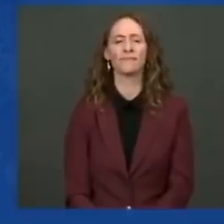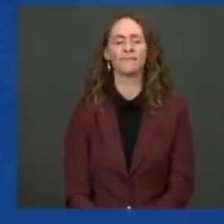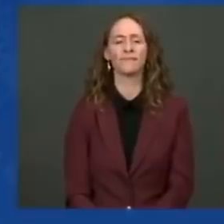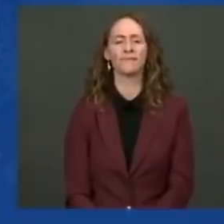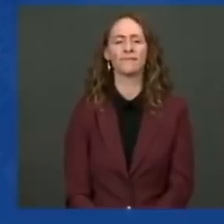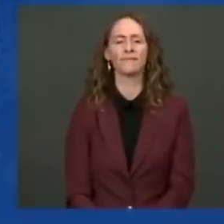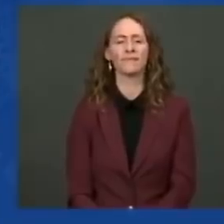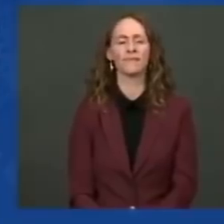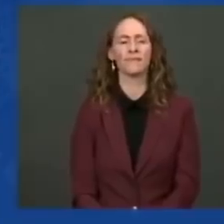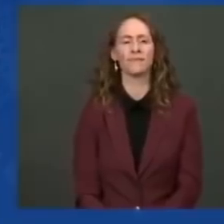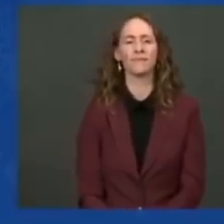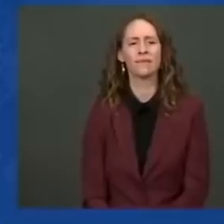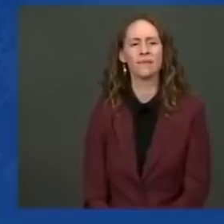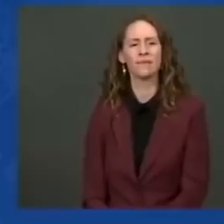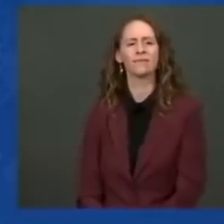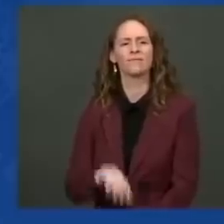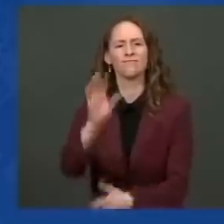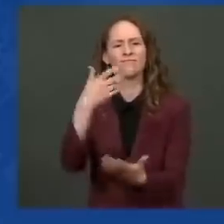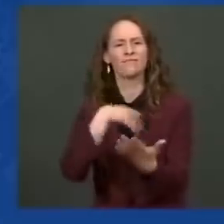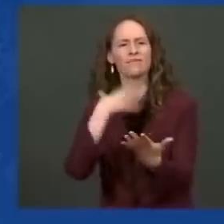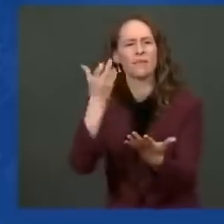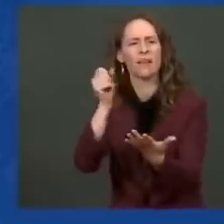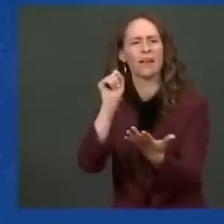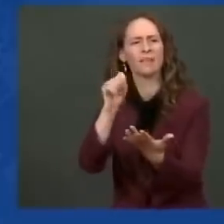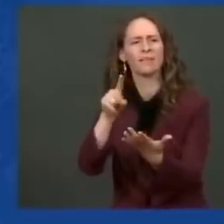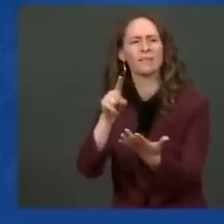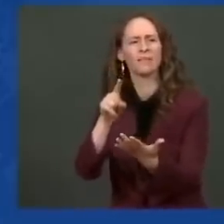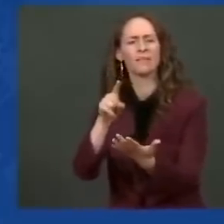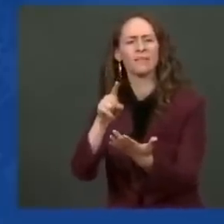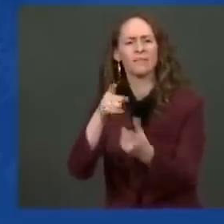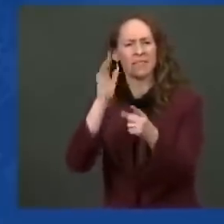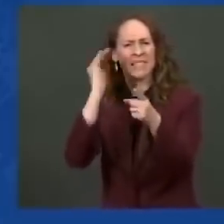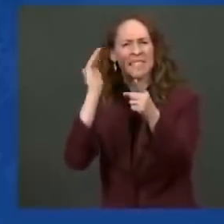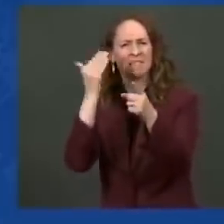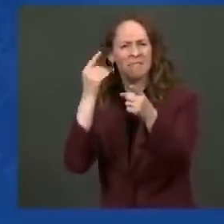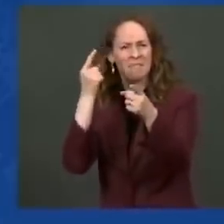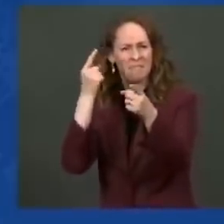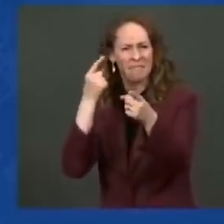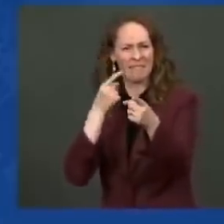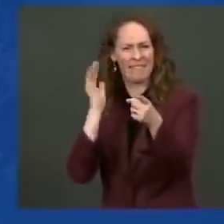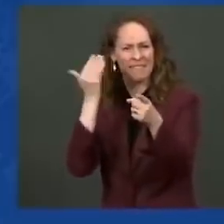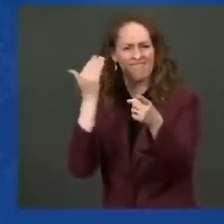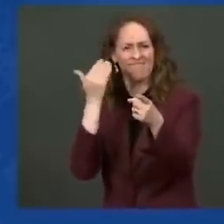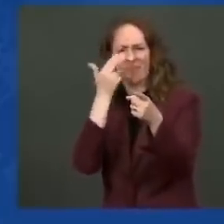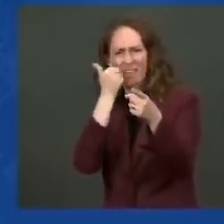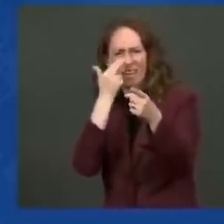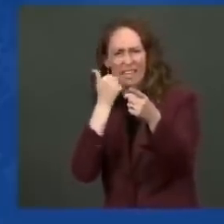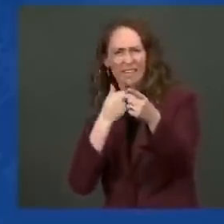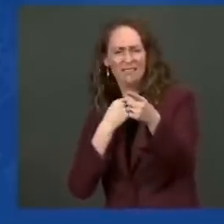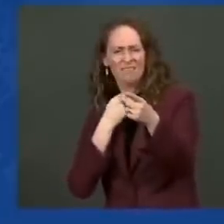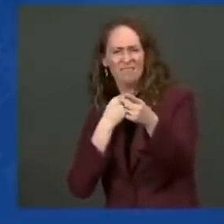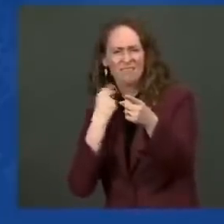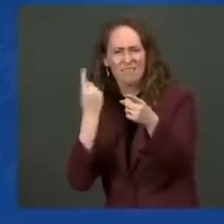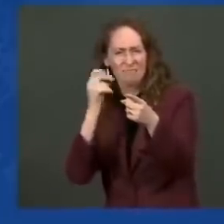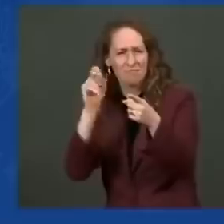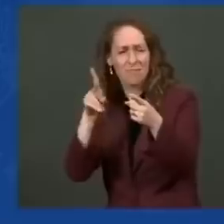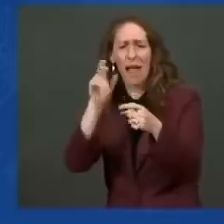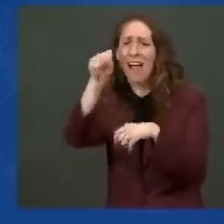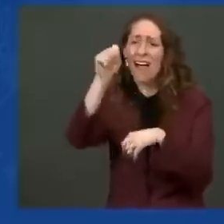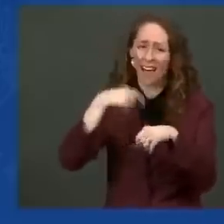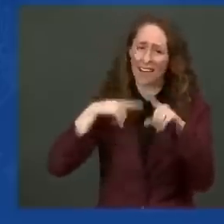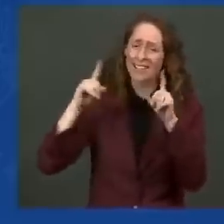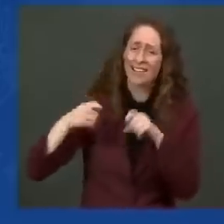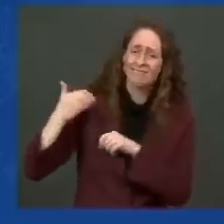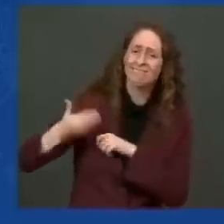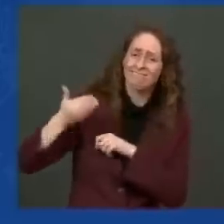Mr. President, your voice sounds a little different. Are you okay? I'm okay. I have a test every day to see a COVID test. I have it checked me for